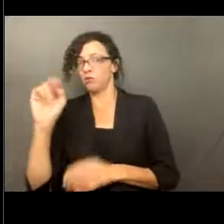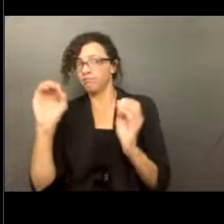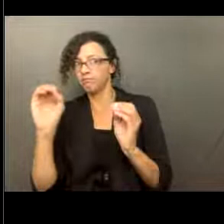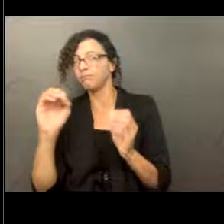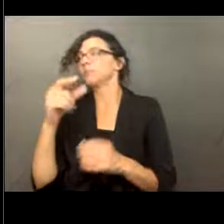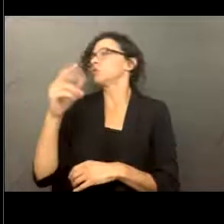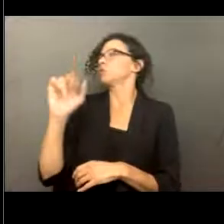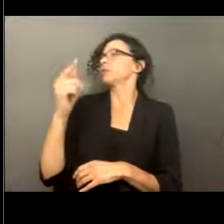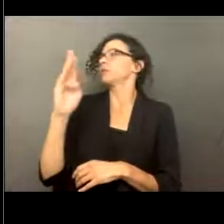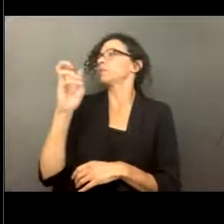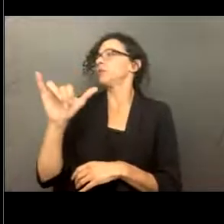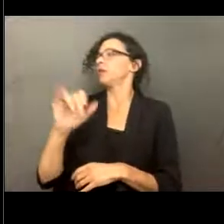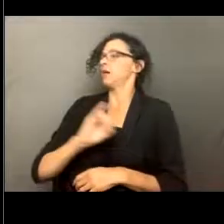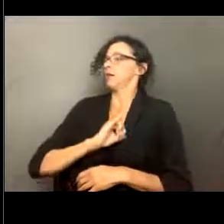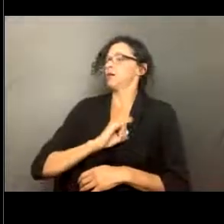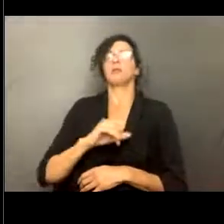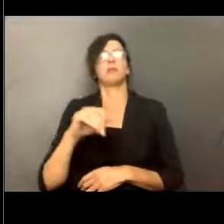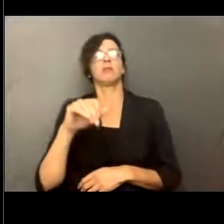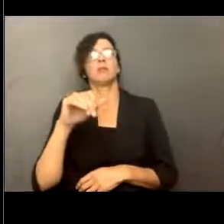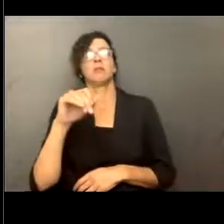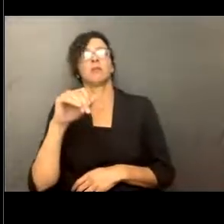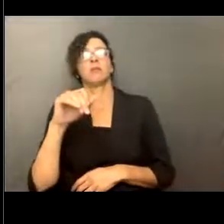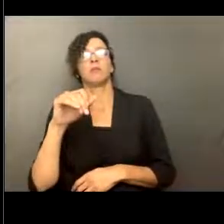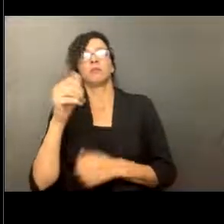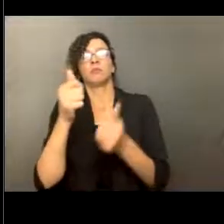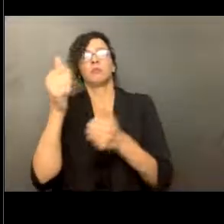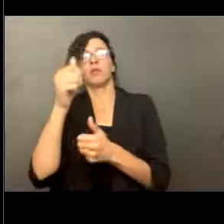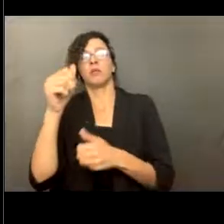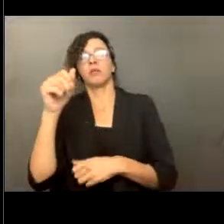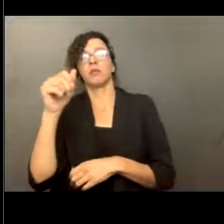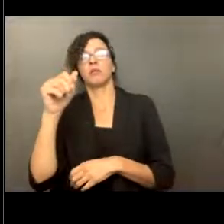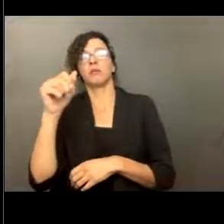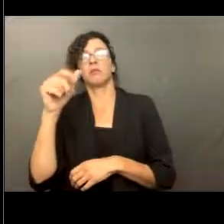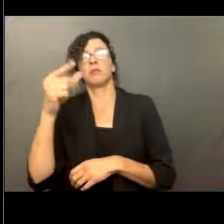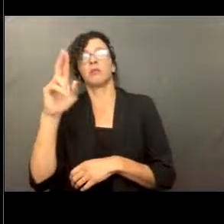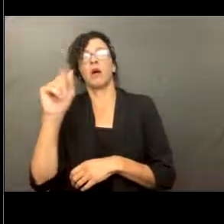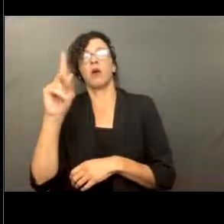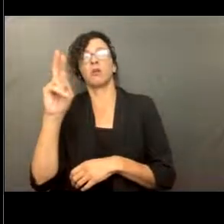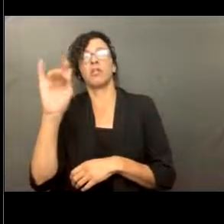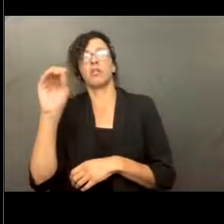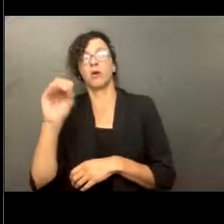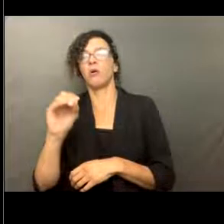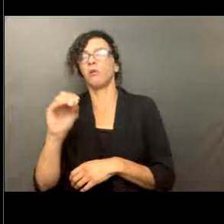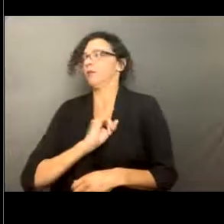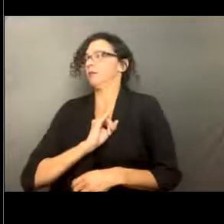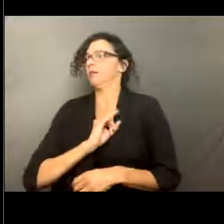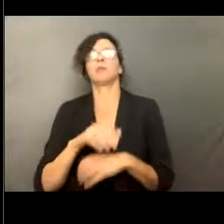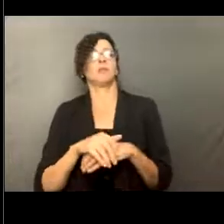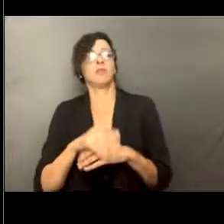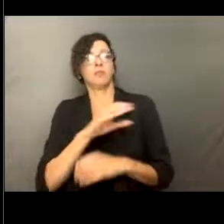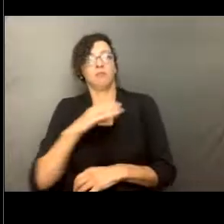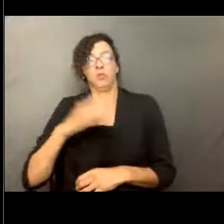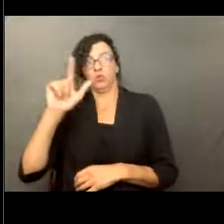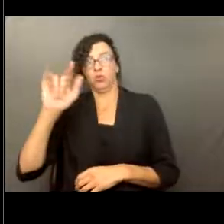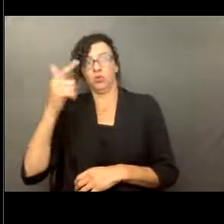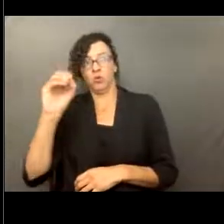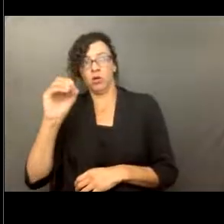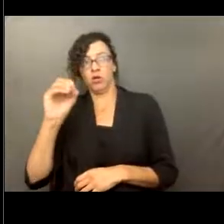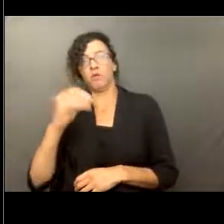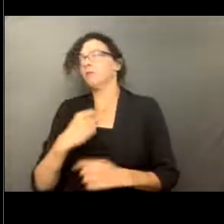Guardino. Aye. Commissioner Lugo. Commissioner Liu. Aye. Commissioner